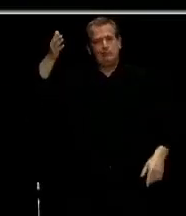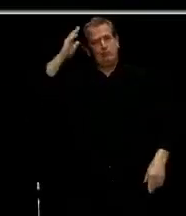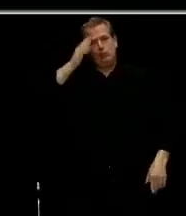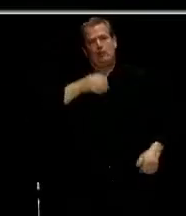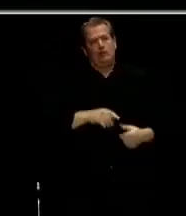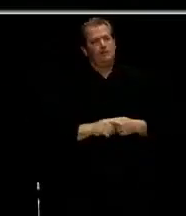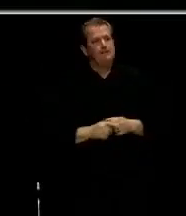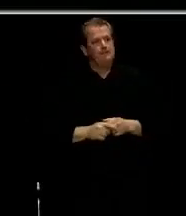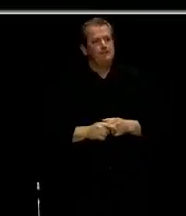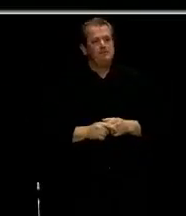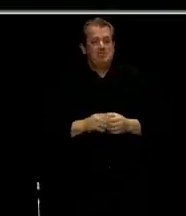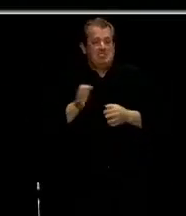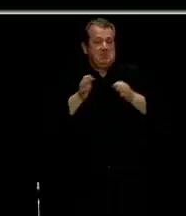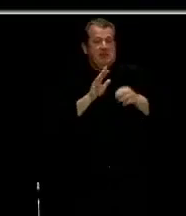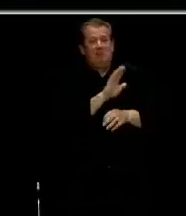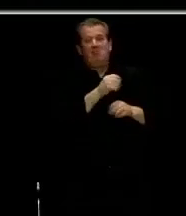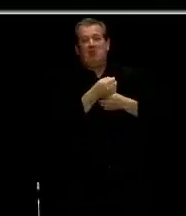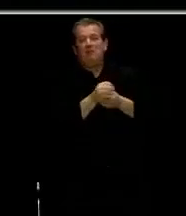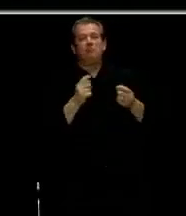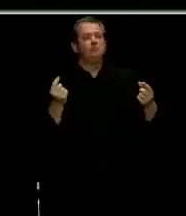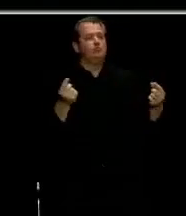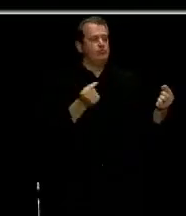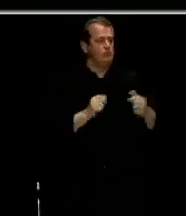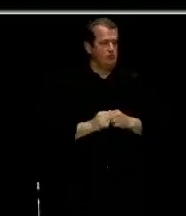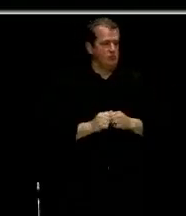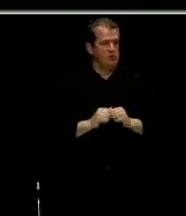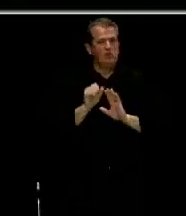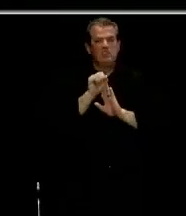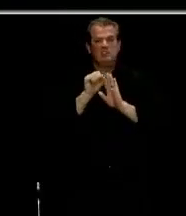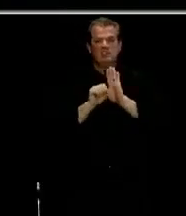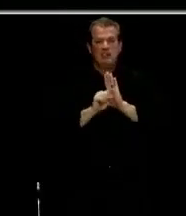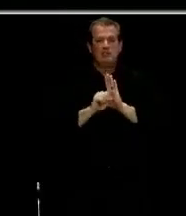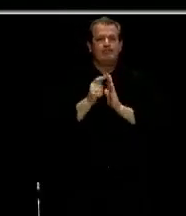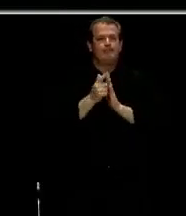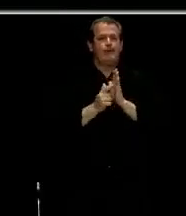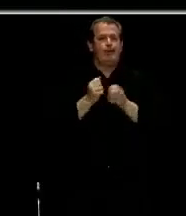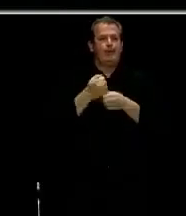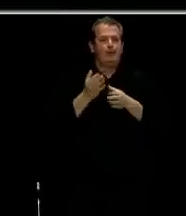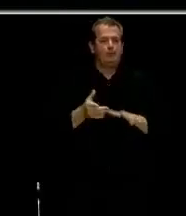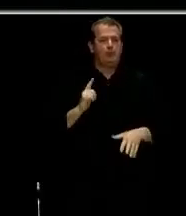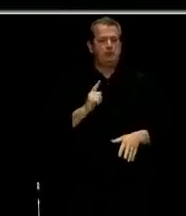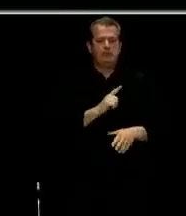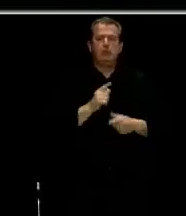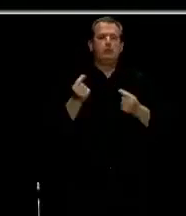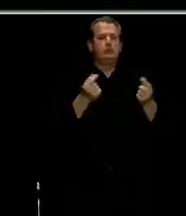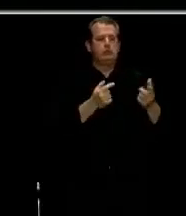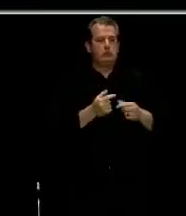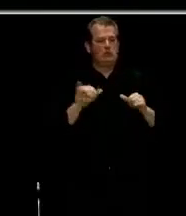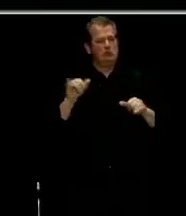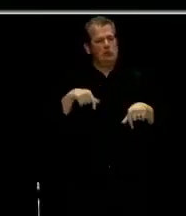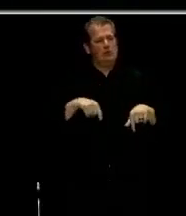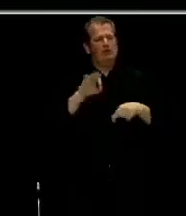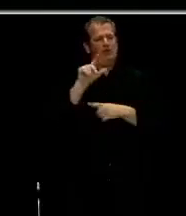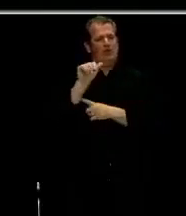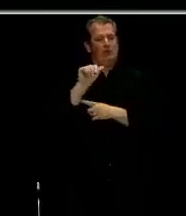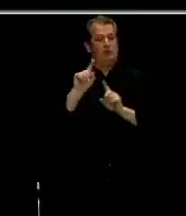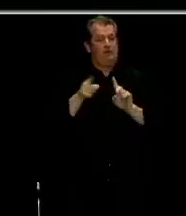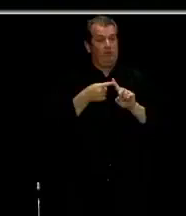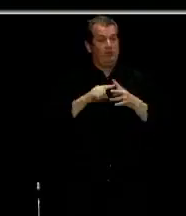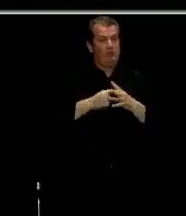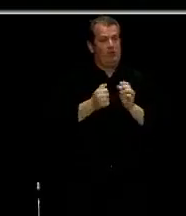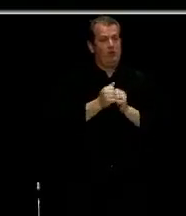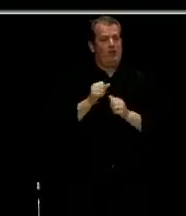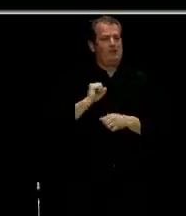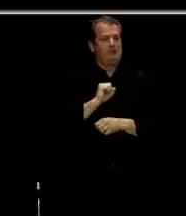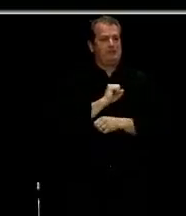of their offices and the state legislature and the great state of Florida. And I'm going to start with my dear friend,